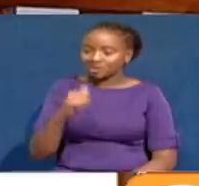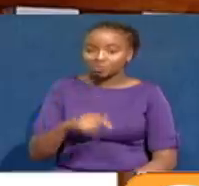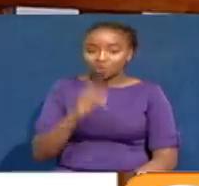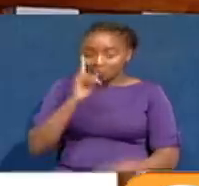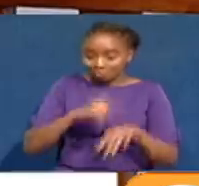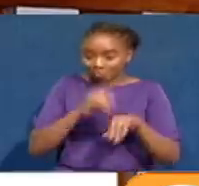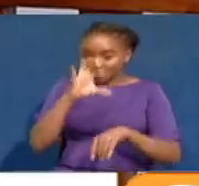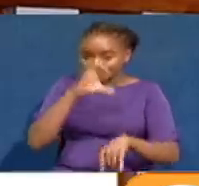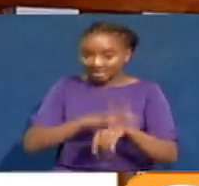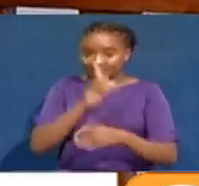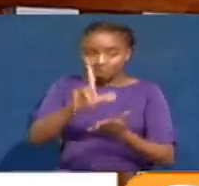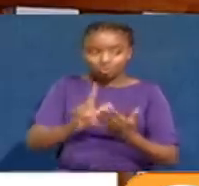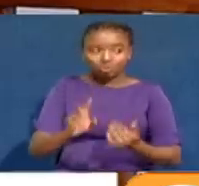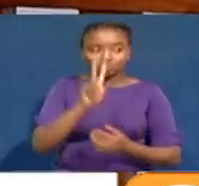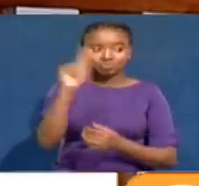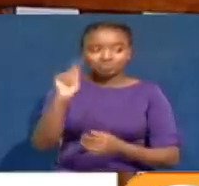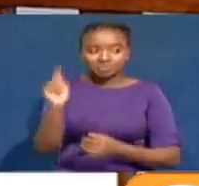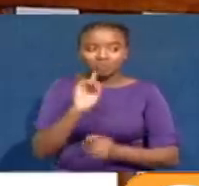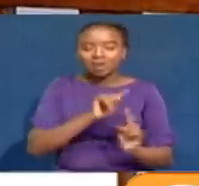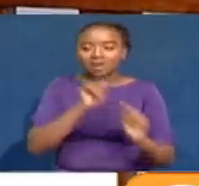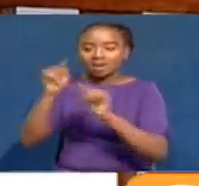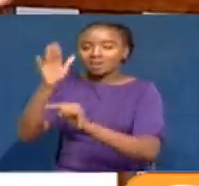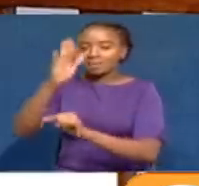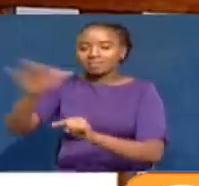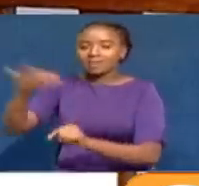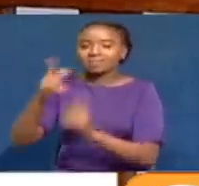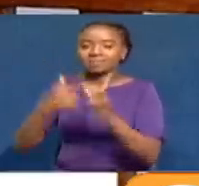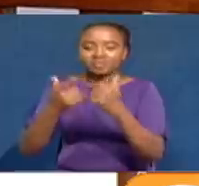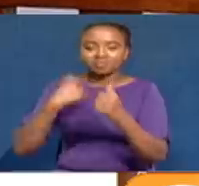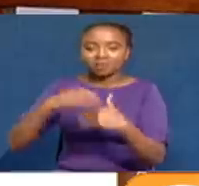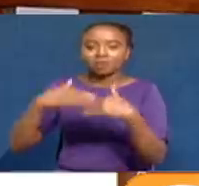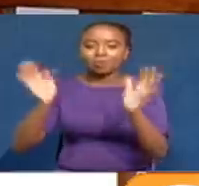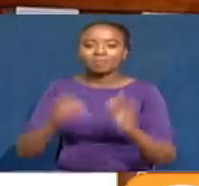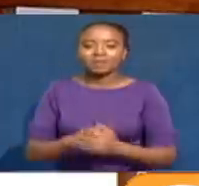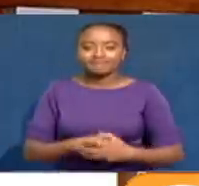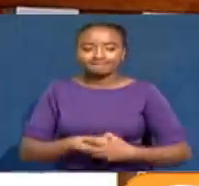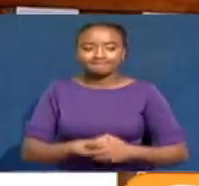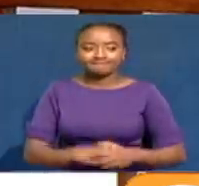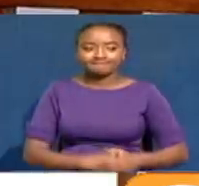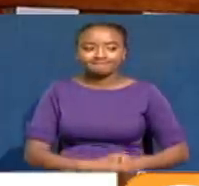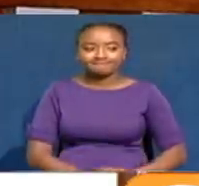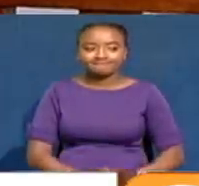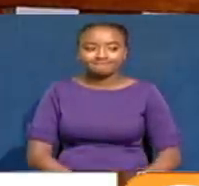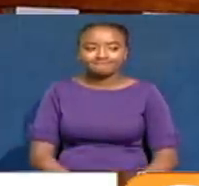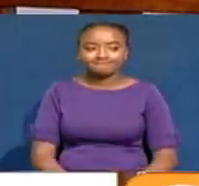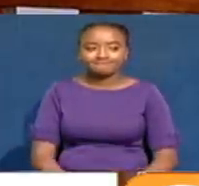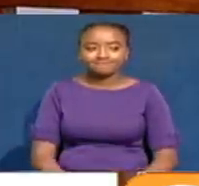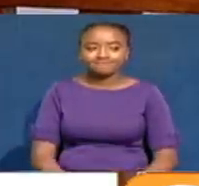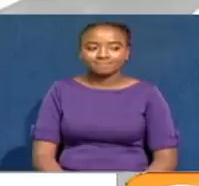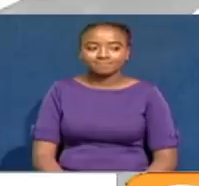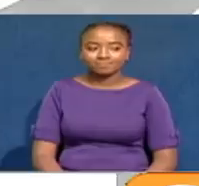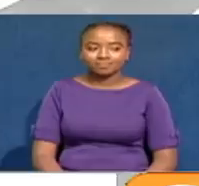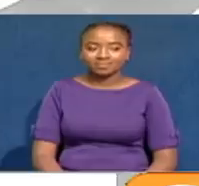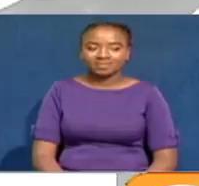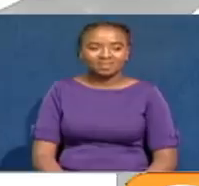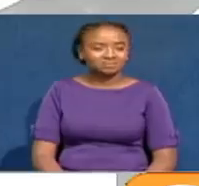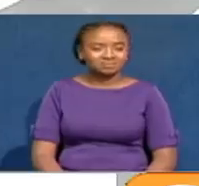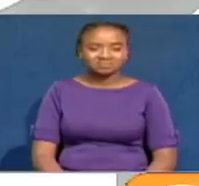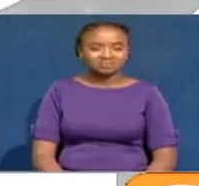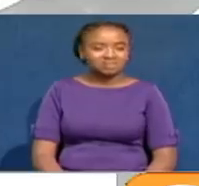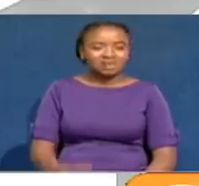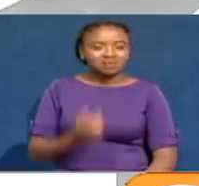reaches, they will come to parliament for us to open. But he wants to take advantage of this, you know, and it's uncensored debate. People can just debate it. I didn't know we, as